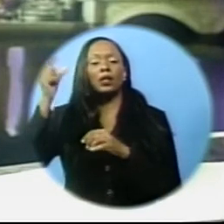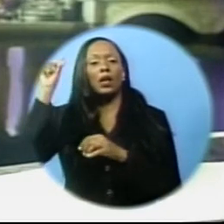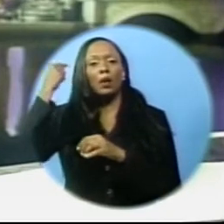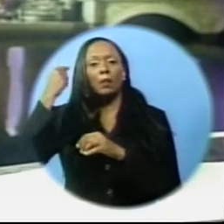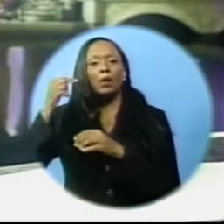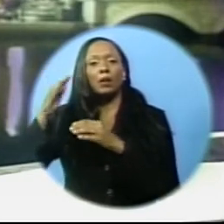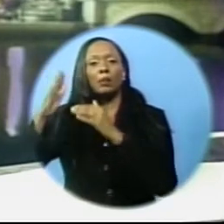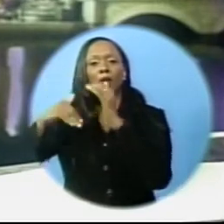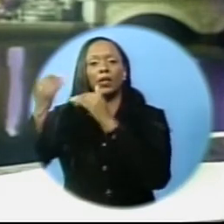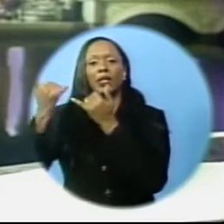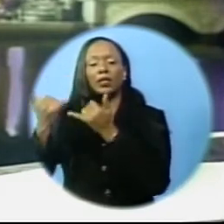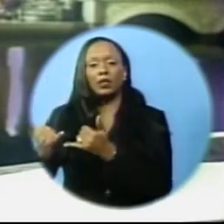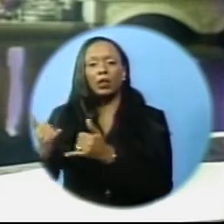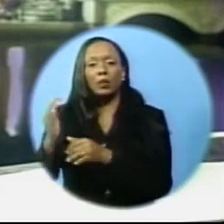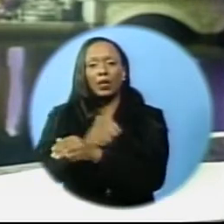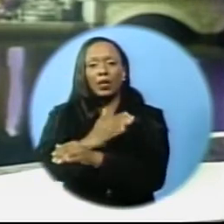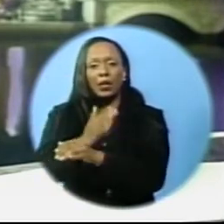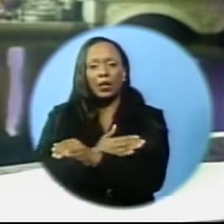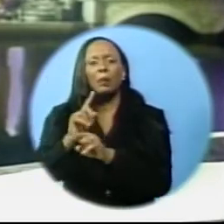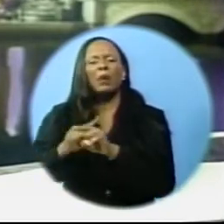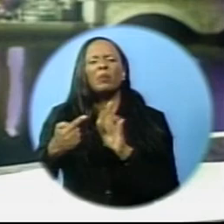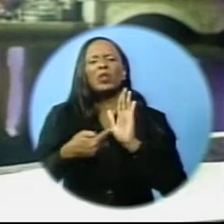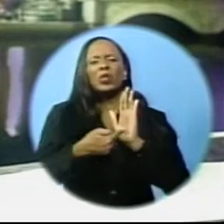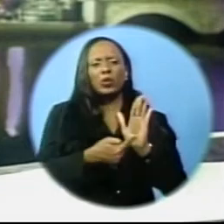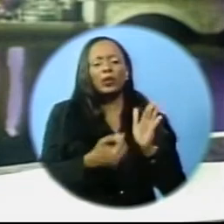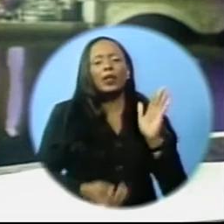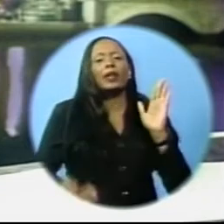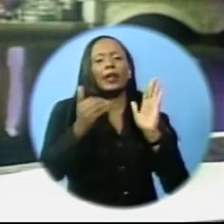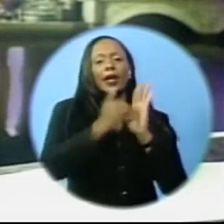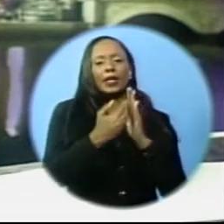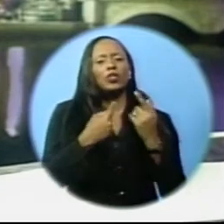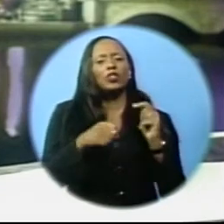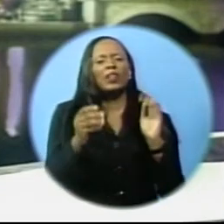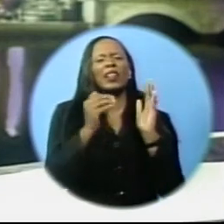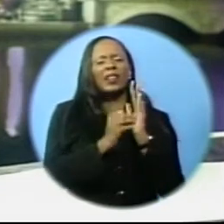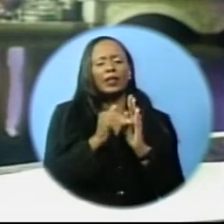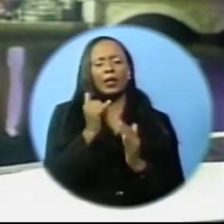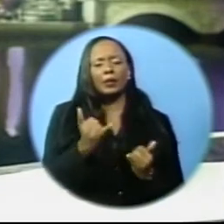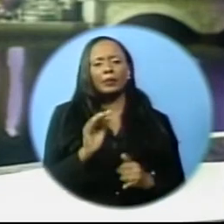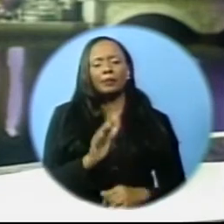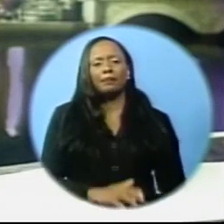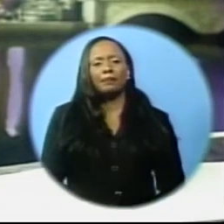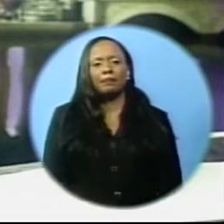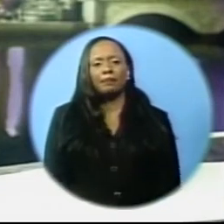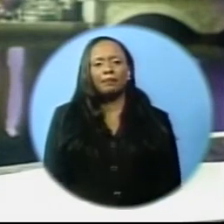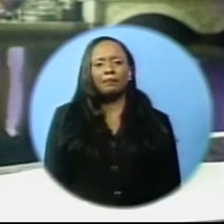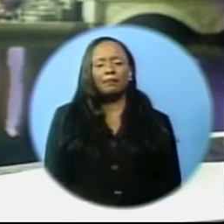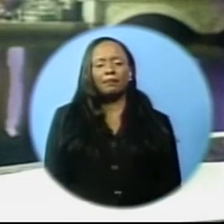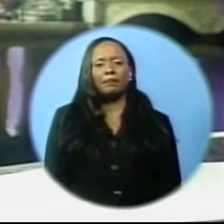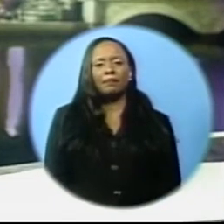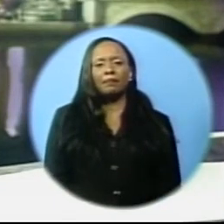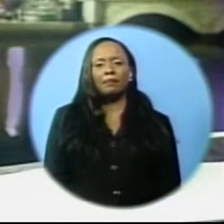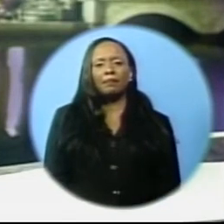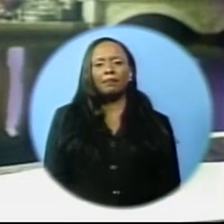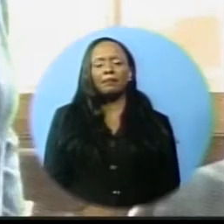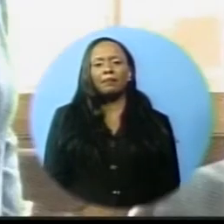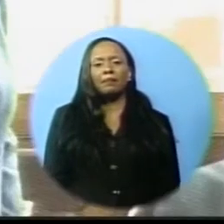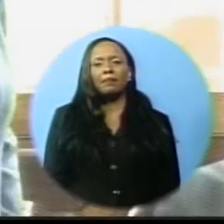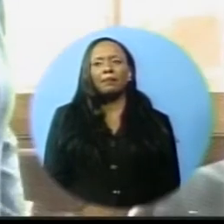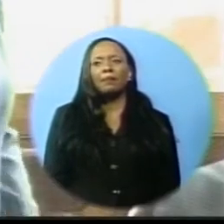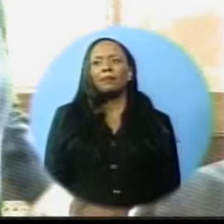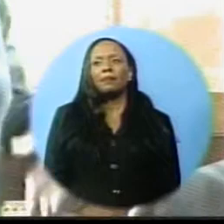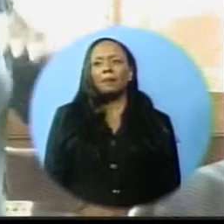renovated. We now go back to the previous extract from Senator Sandiford Garner. The new